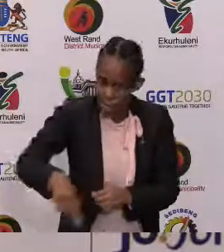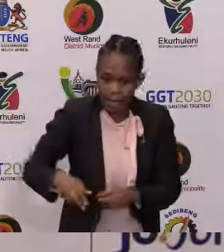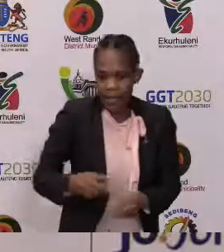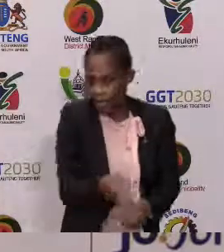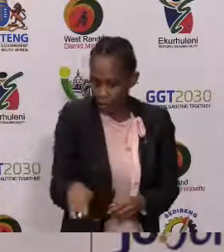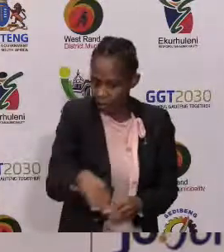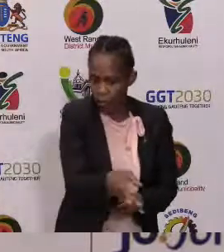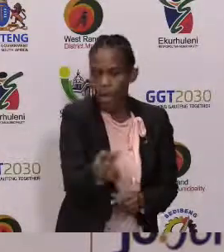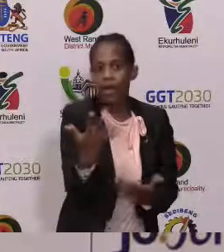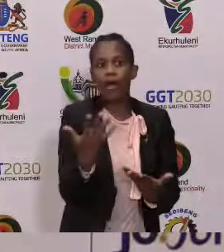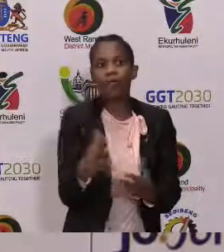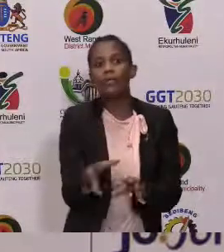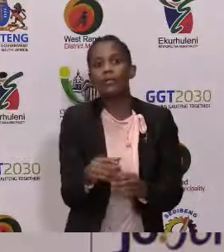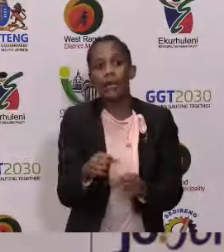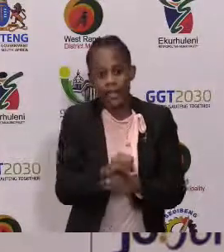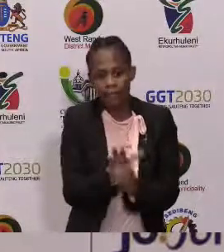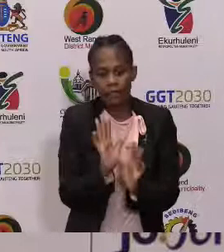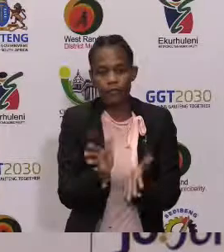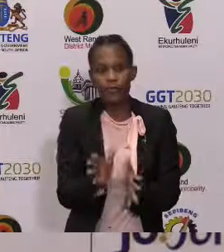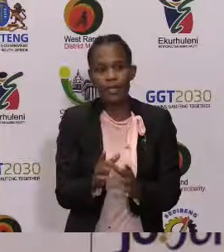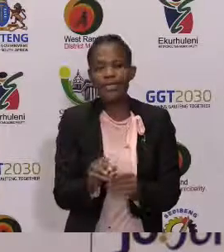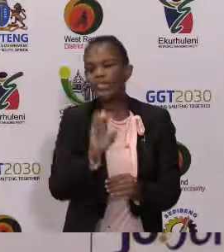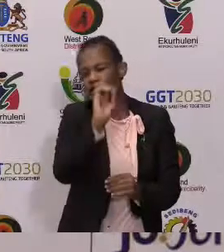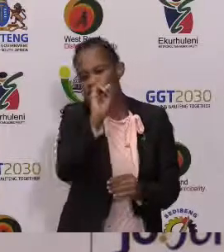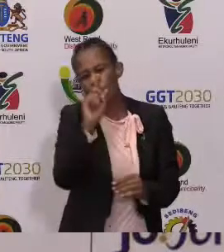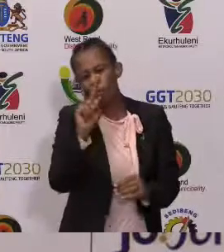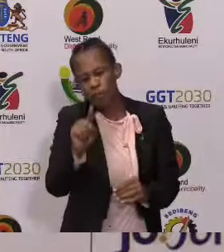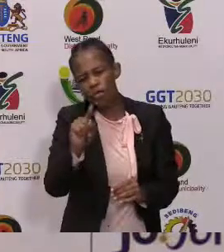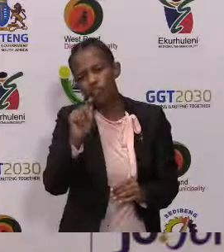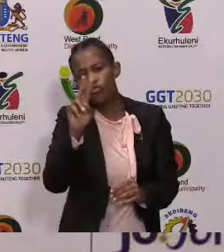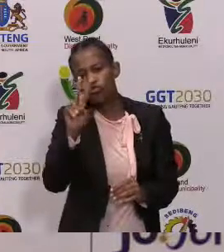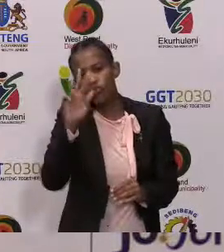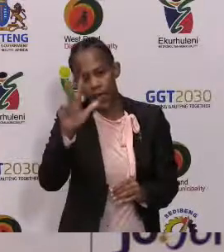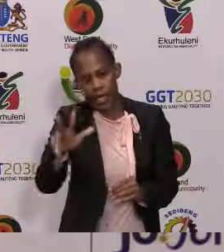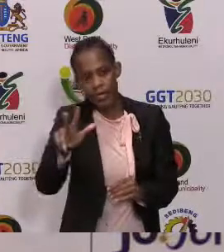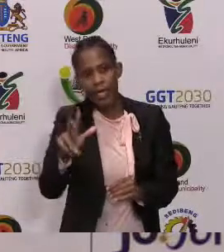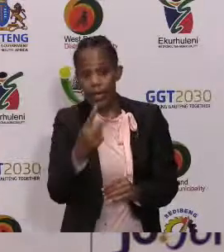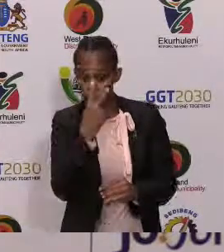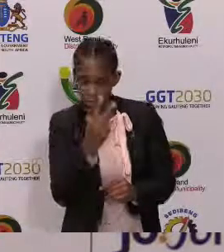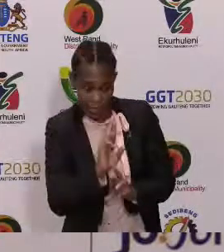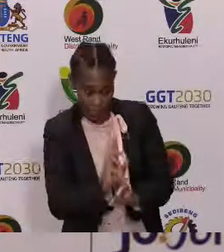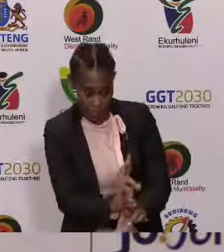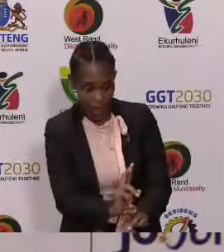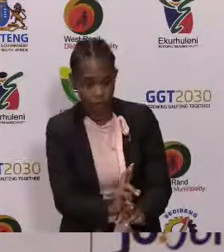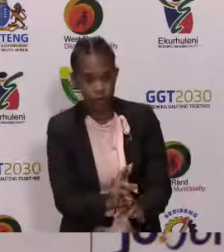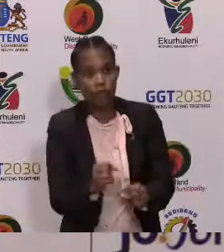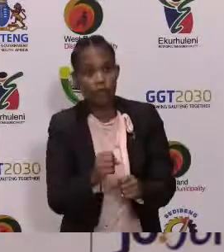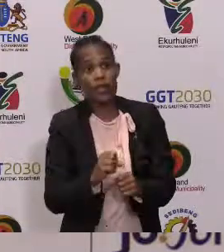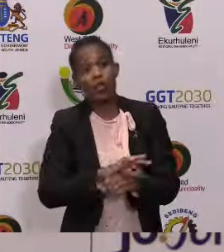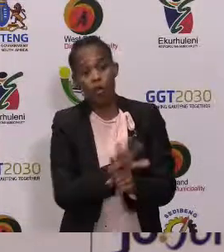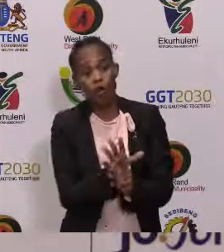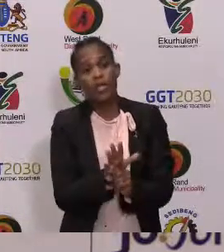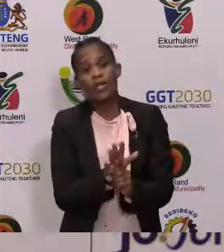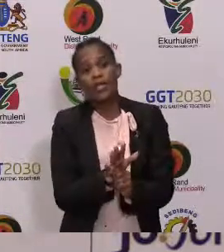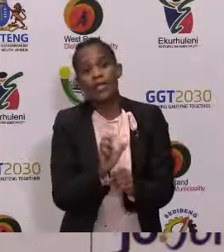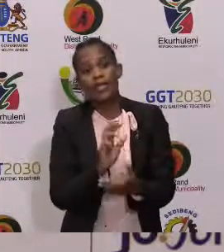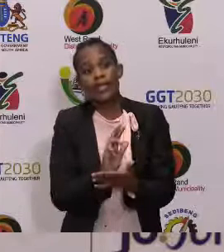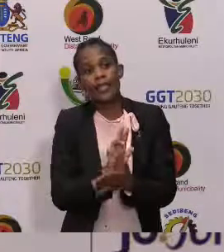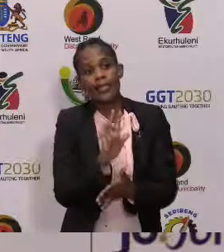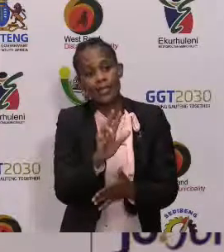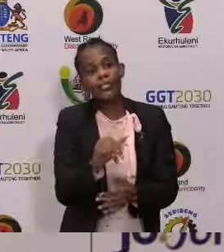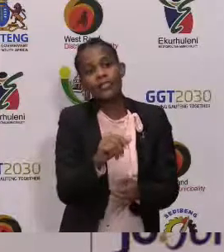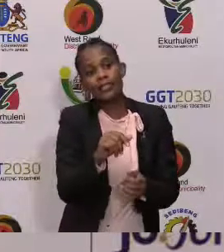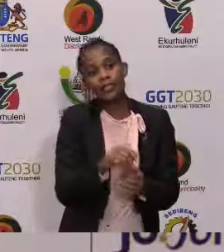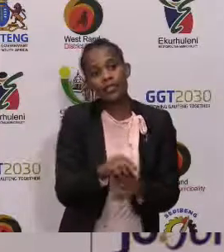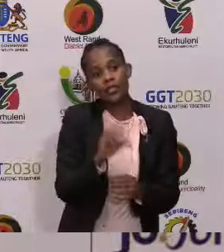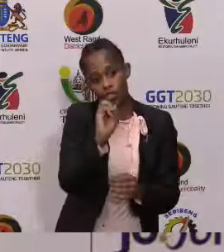virus. And that figure is 0.28 if you just use the reported deaths of COVID-19, 0.28%. So